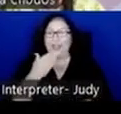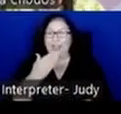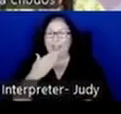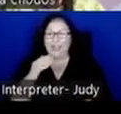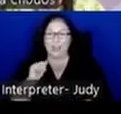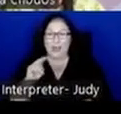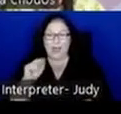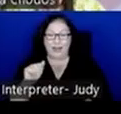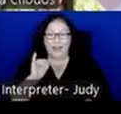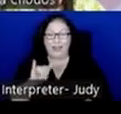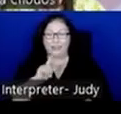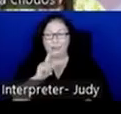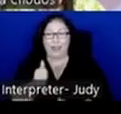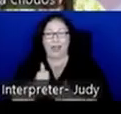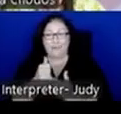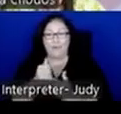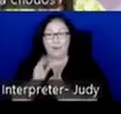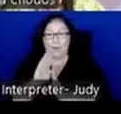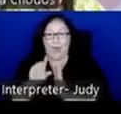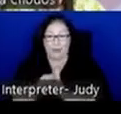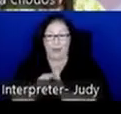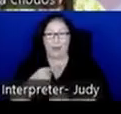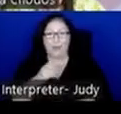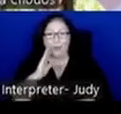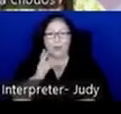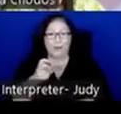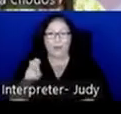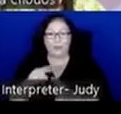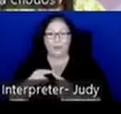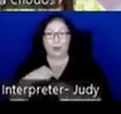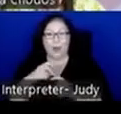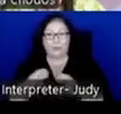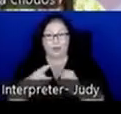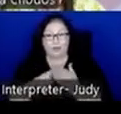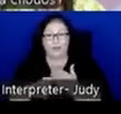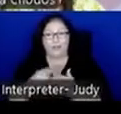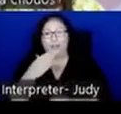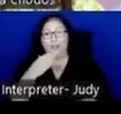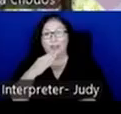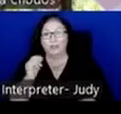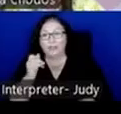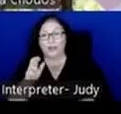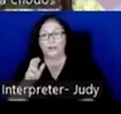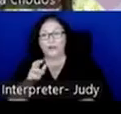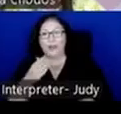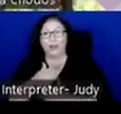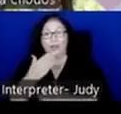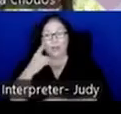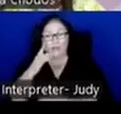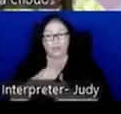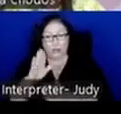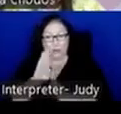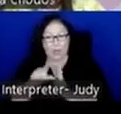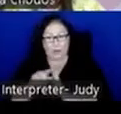background as we move into our panel discussion. And Jennifer, thanks for sharing your background as well. So I now have a few